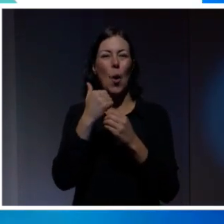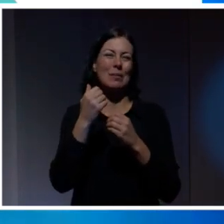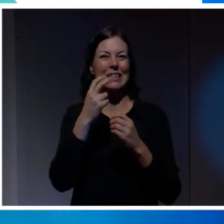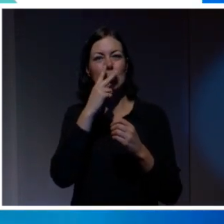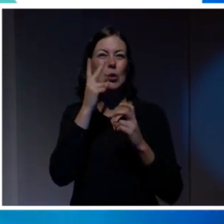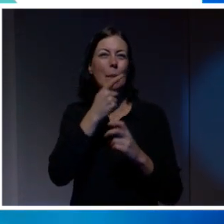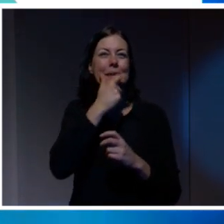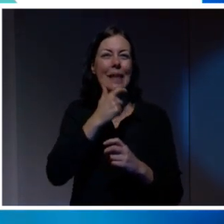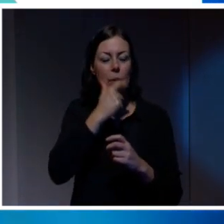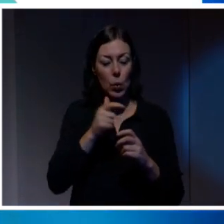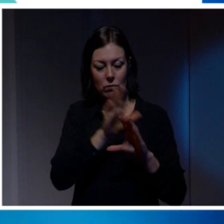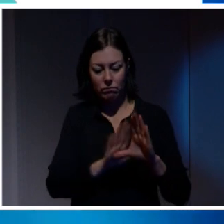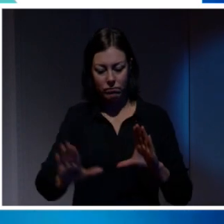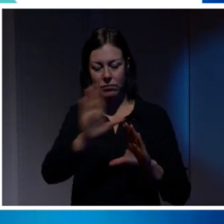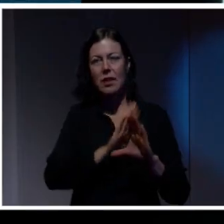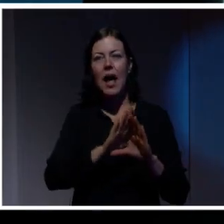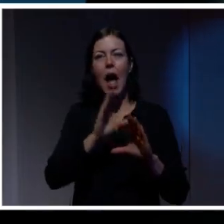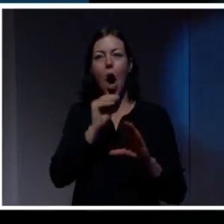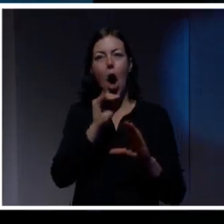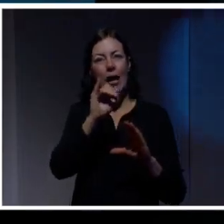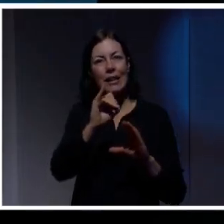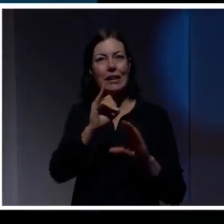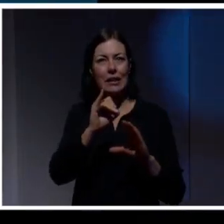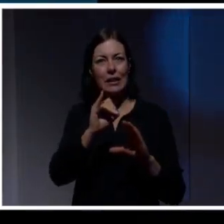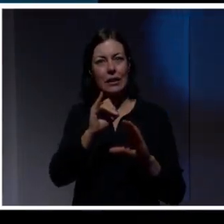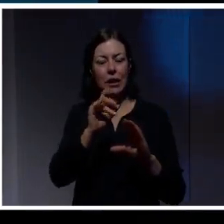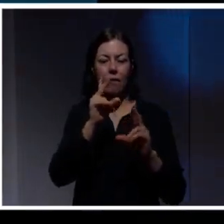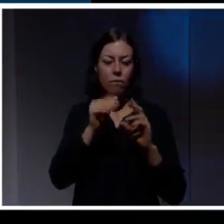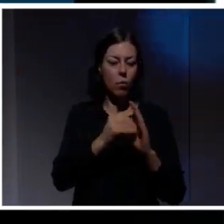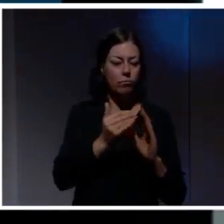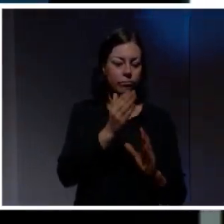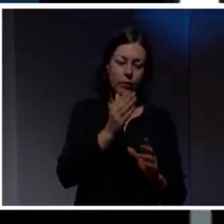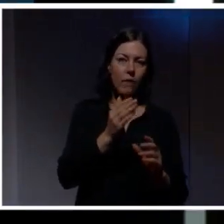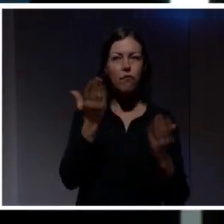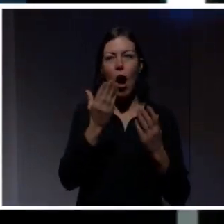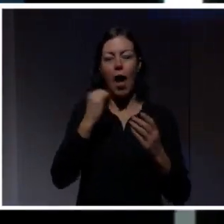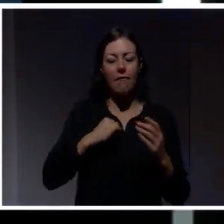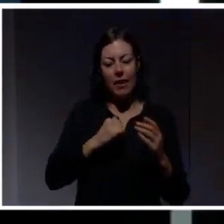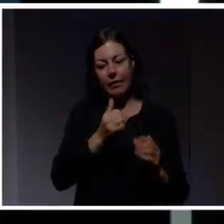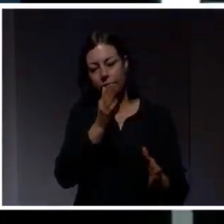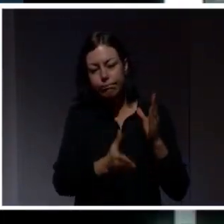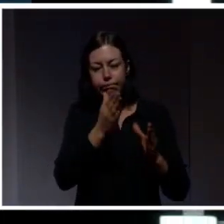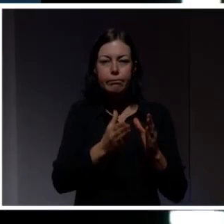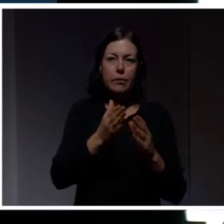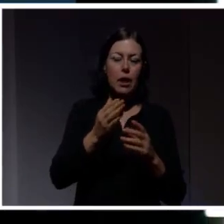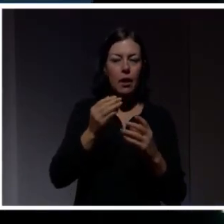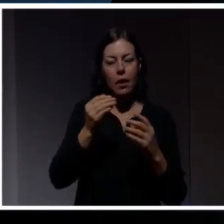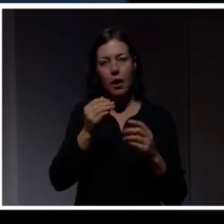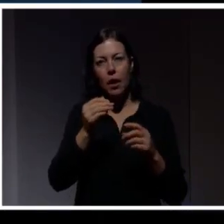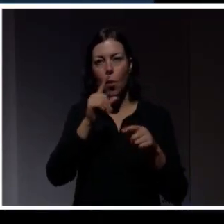of all the sub-areas of artificial intelligence, from machine learning, robotics, vision, natural language processing.